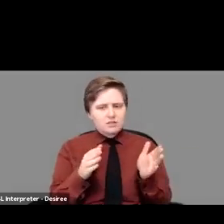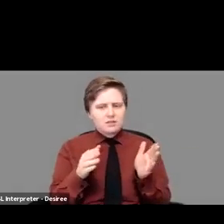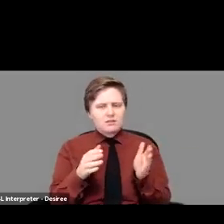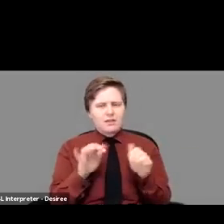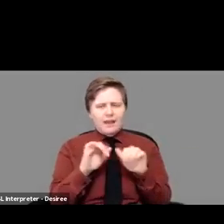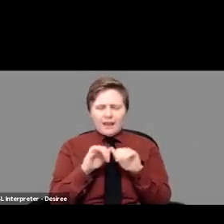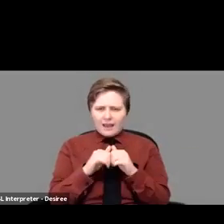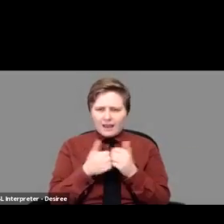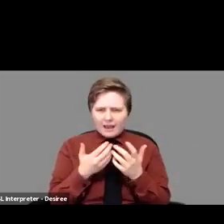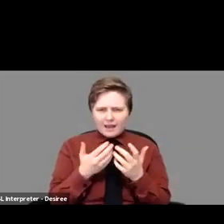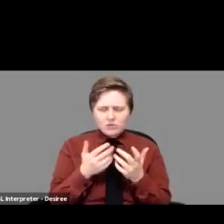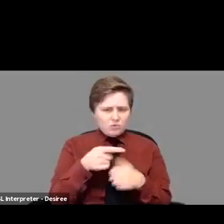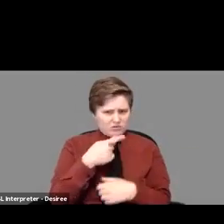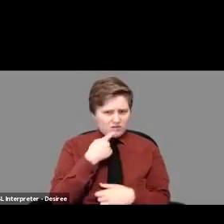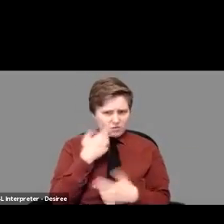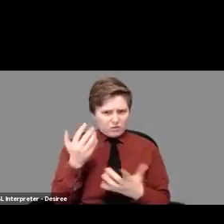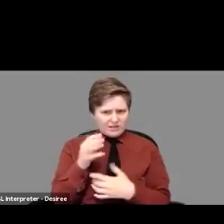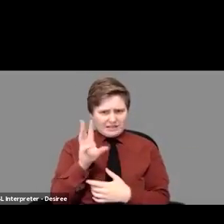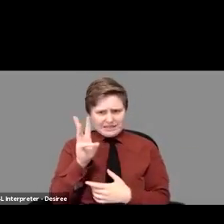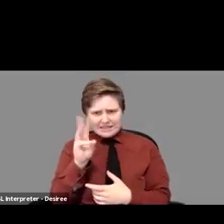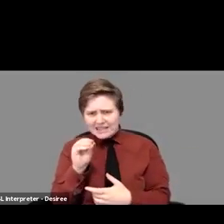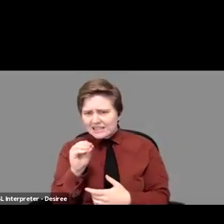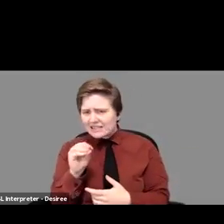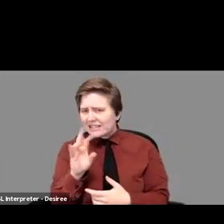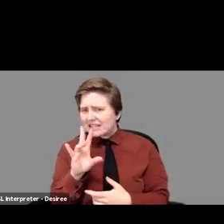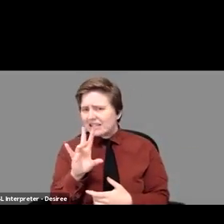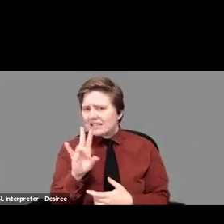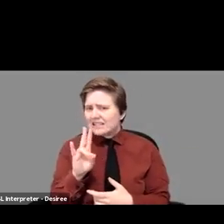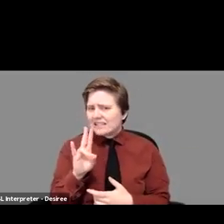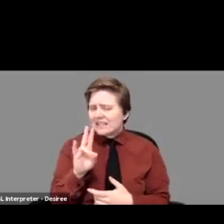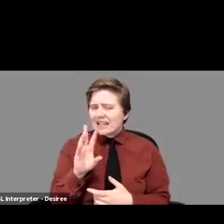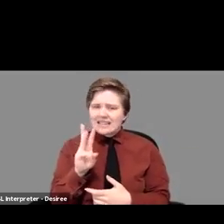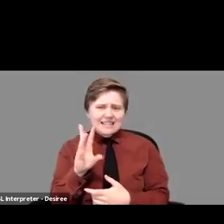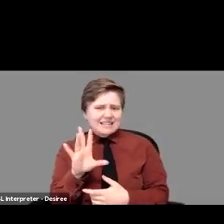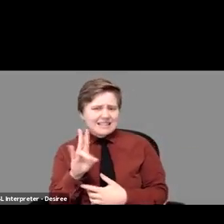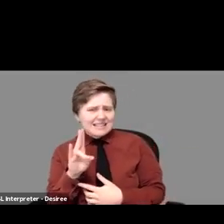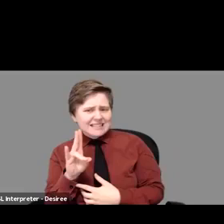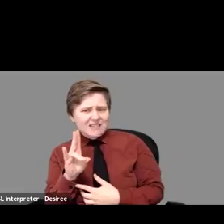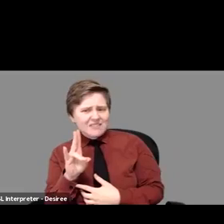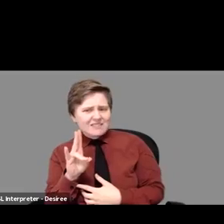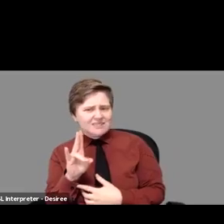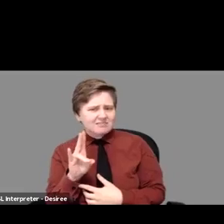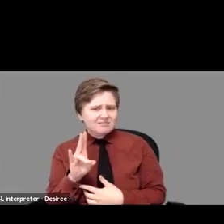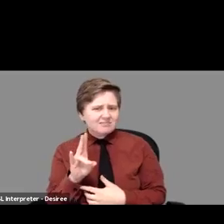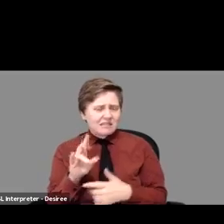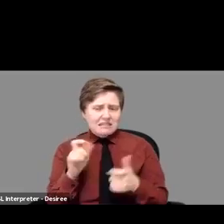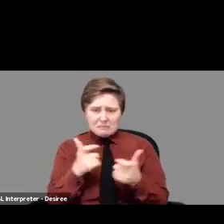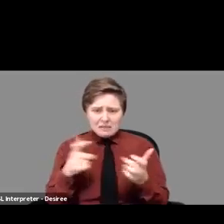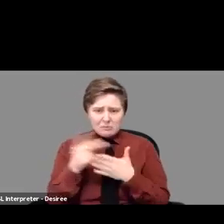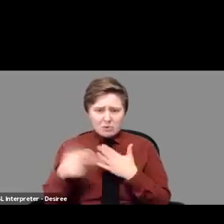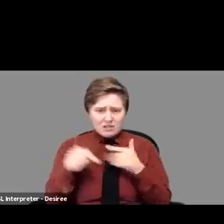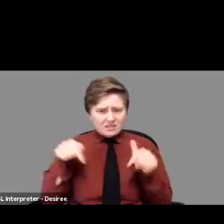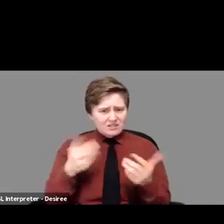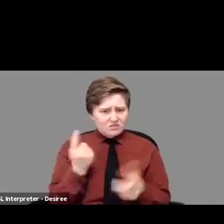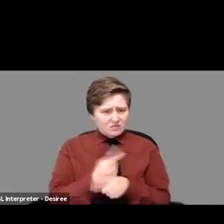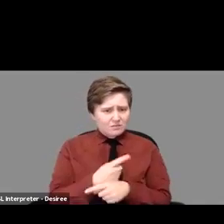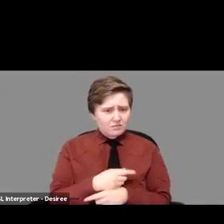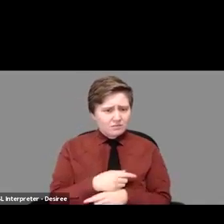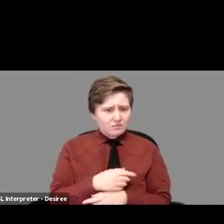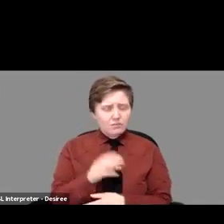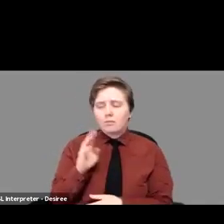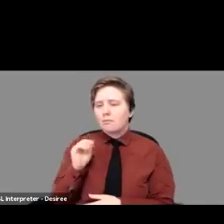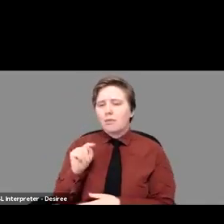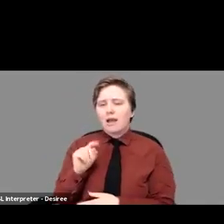big of a, this is, you've said, what, 67 long-term care facilities? Pretty big project here. Well, it